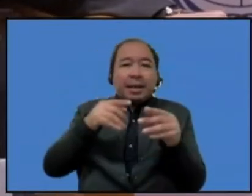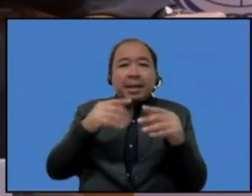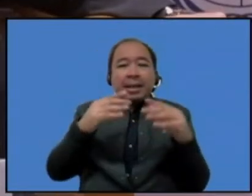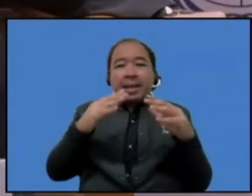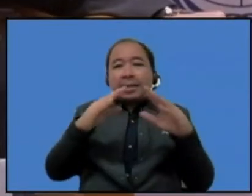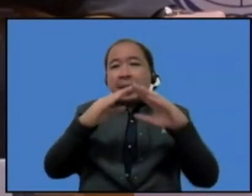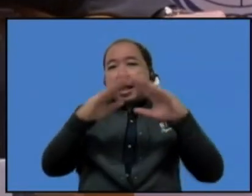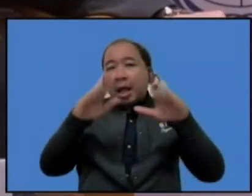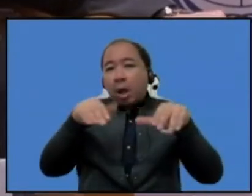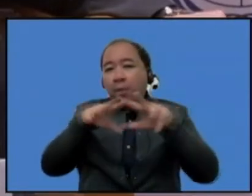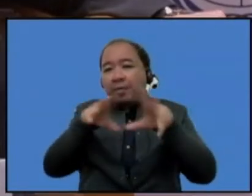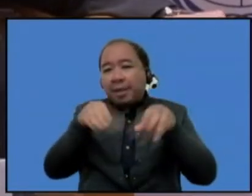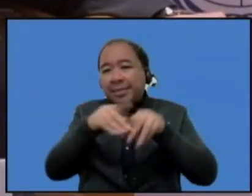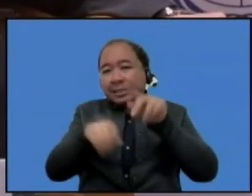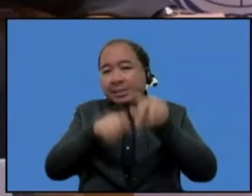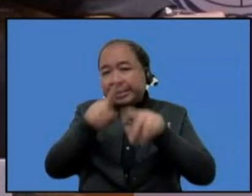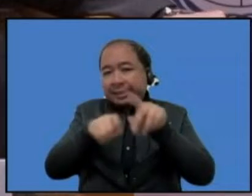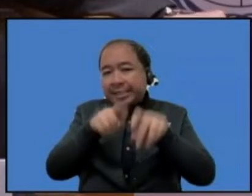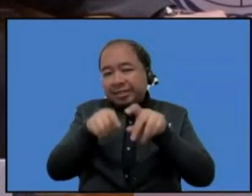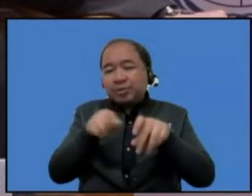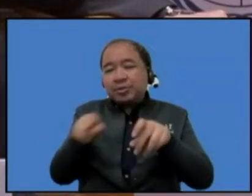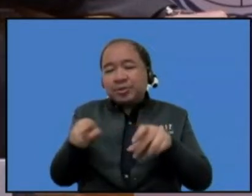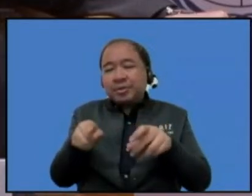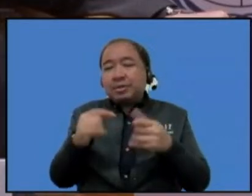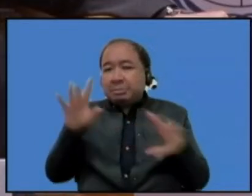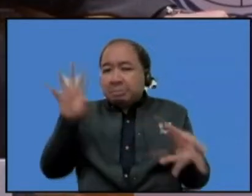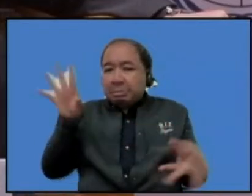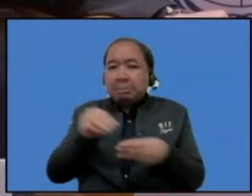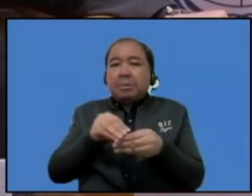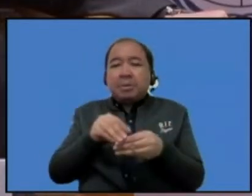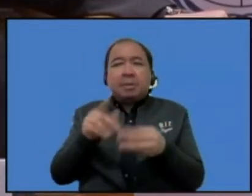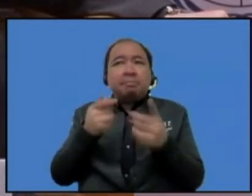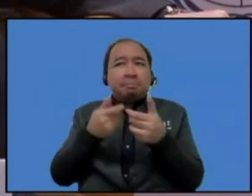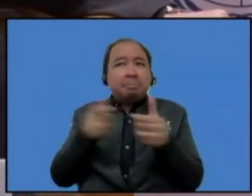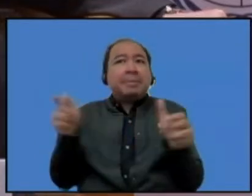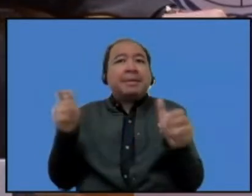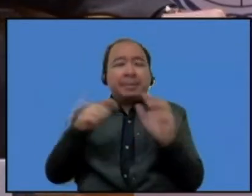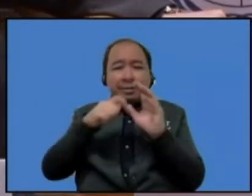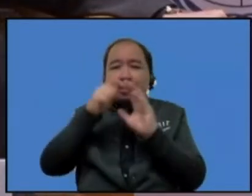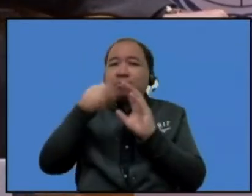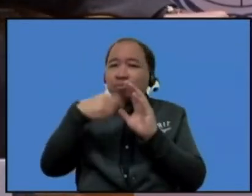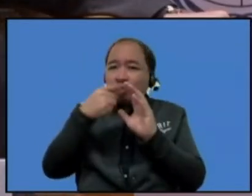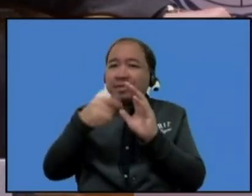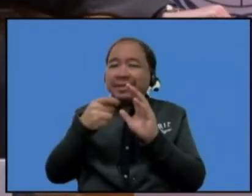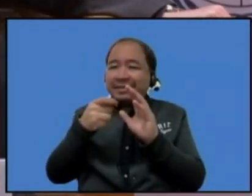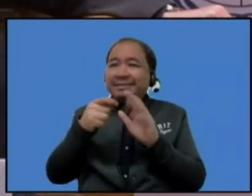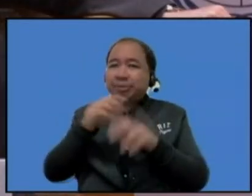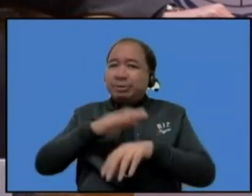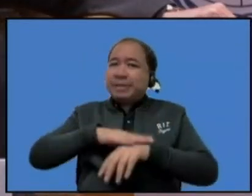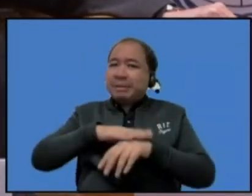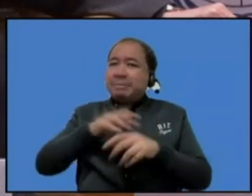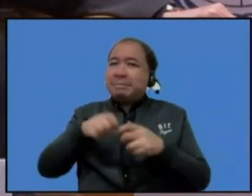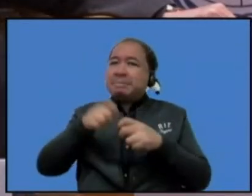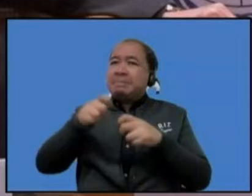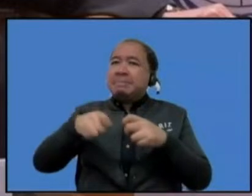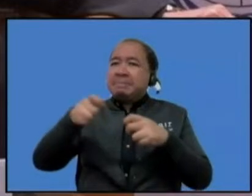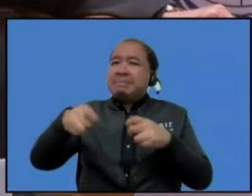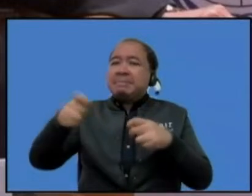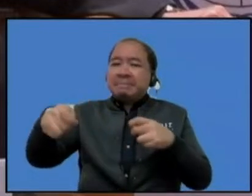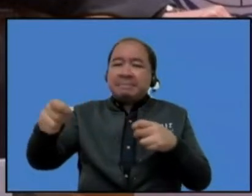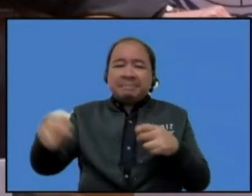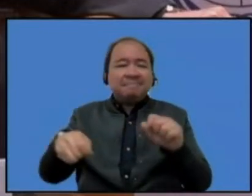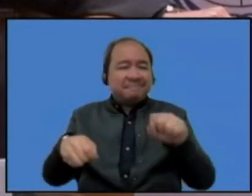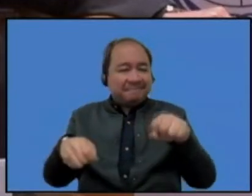almost everything. Again, it's a huge project. It takes a while. It takes some times for sure. And of